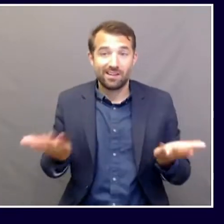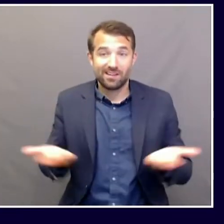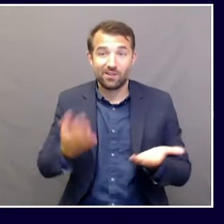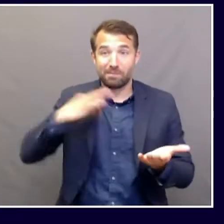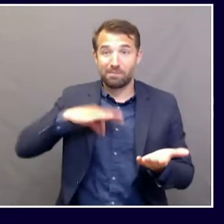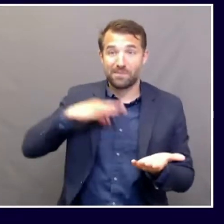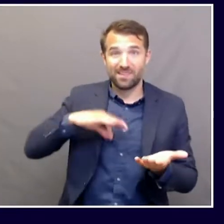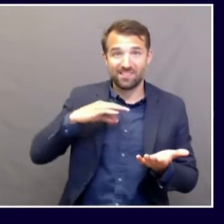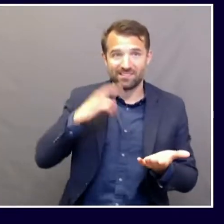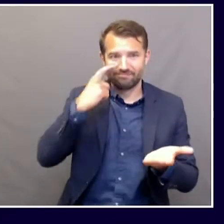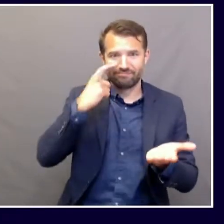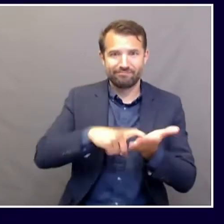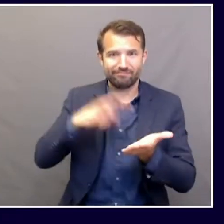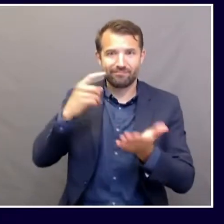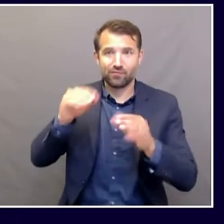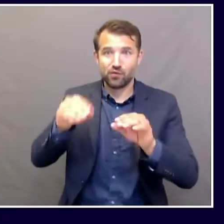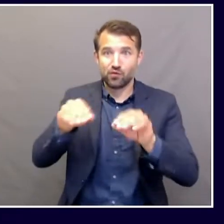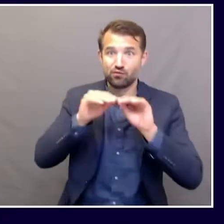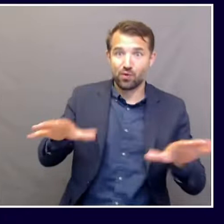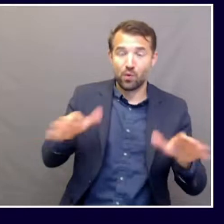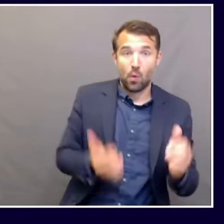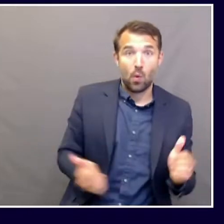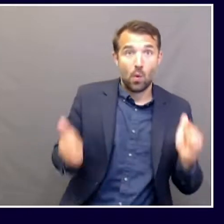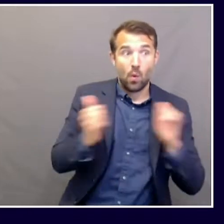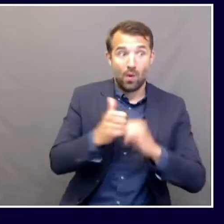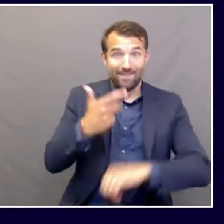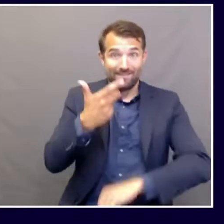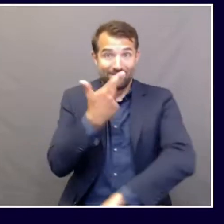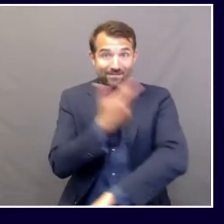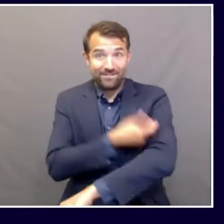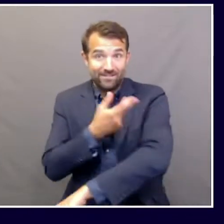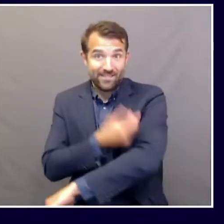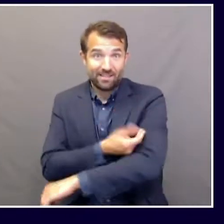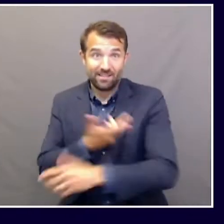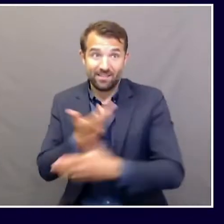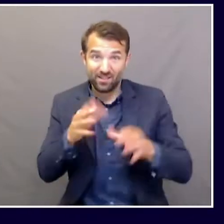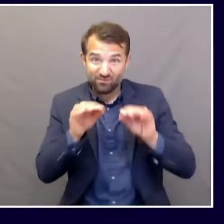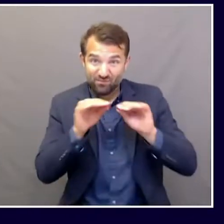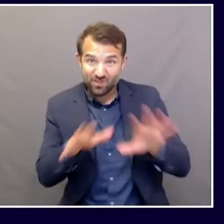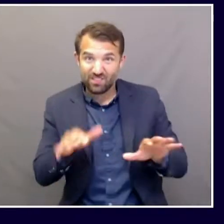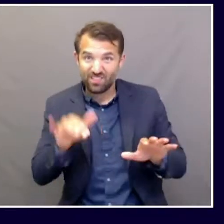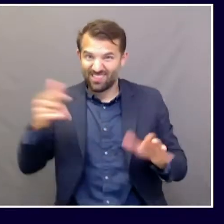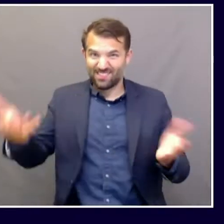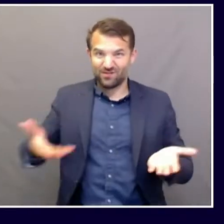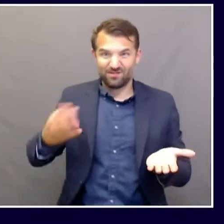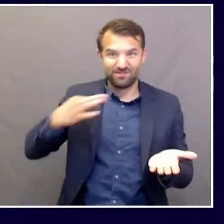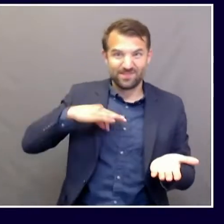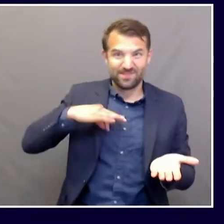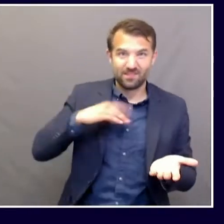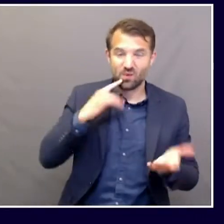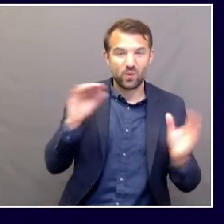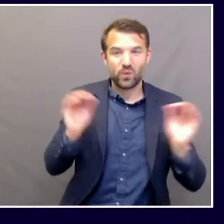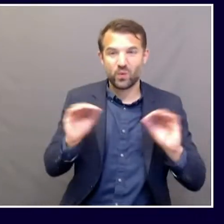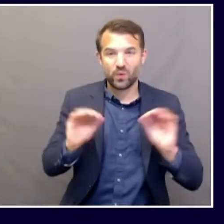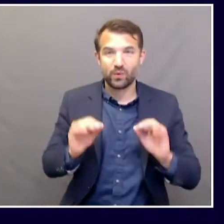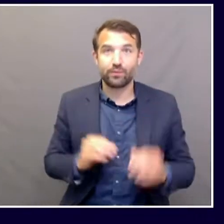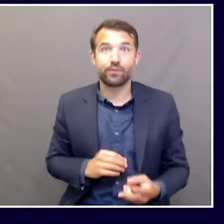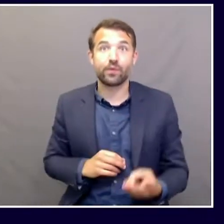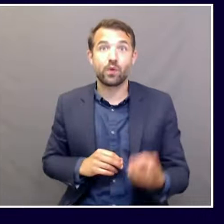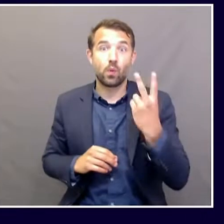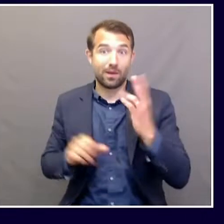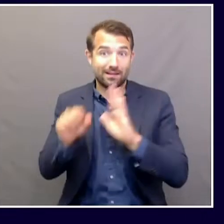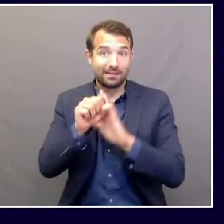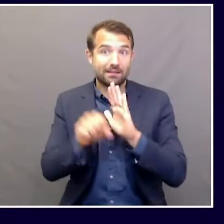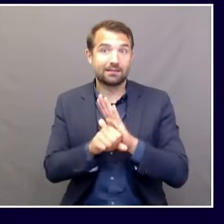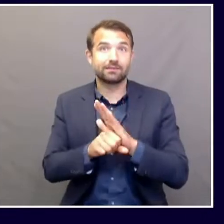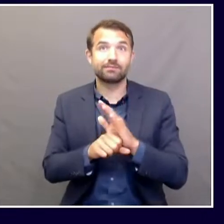Jessica, counterparts of mine from 2 other states, Kentucky and Connecticut, maybe,